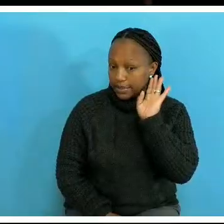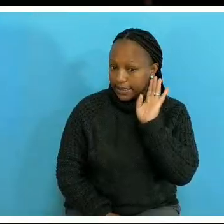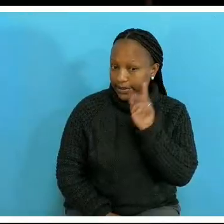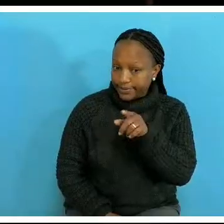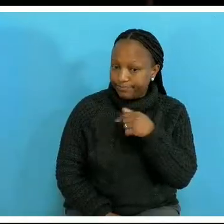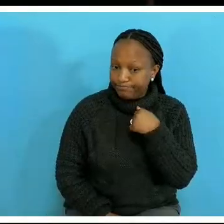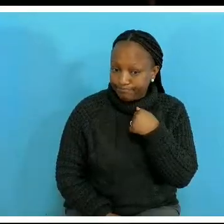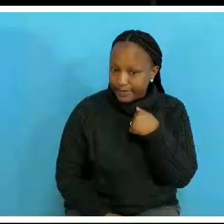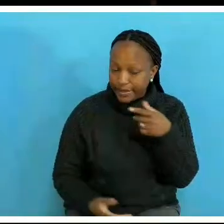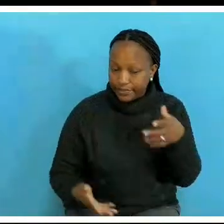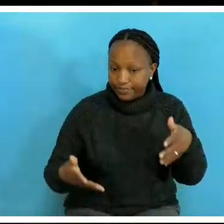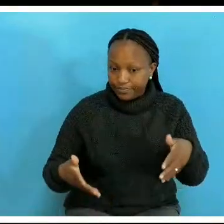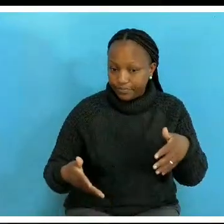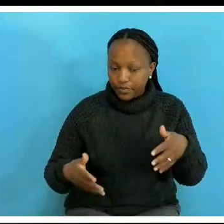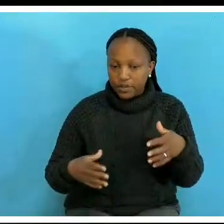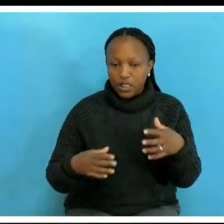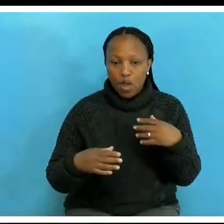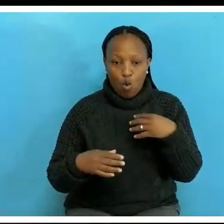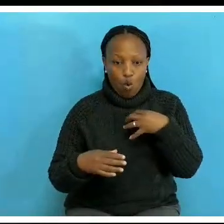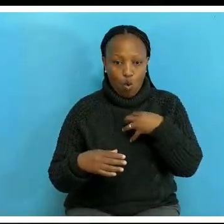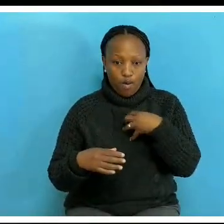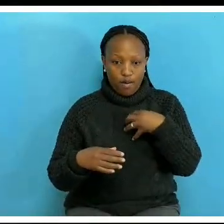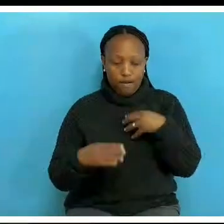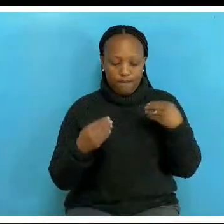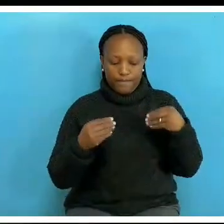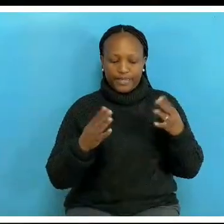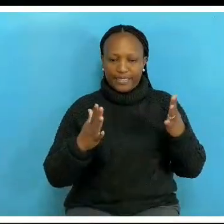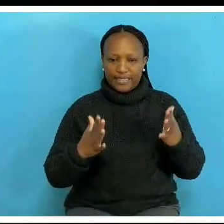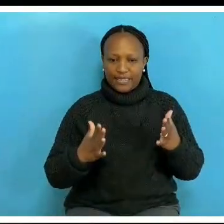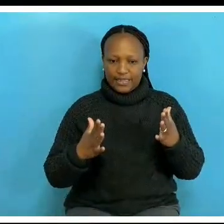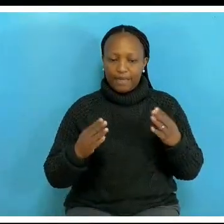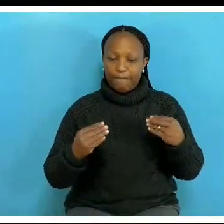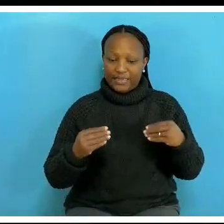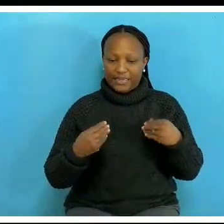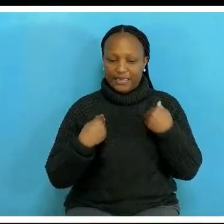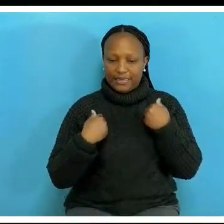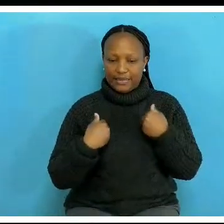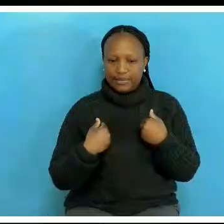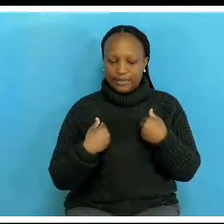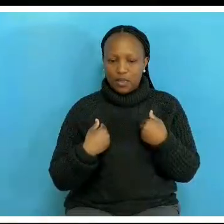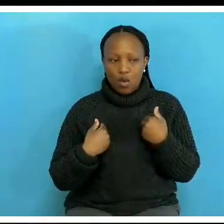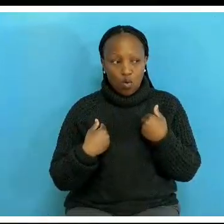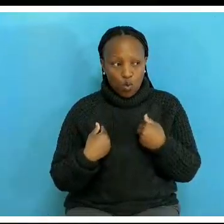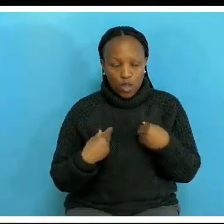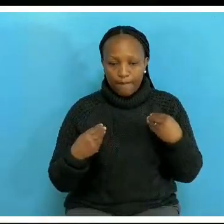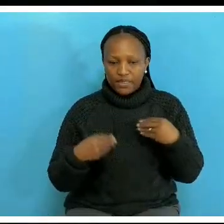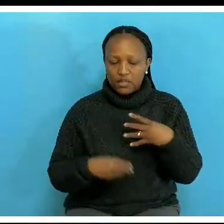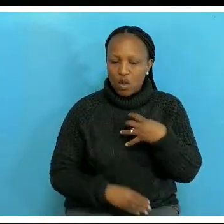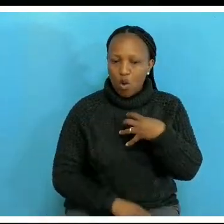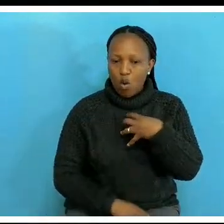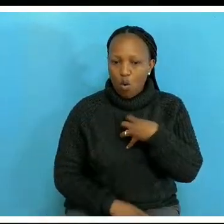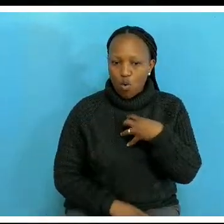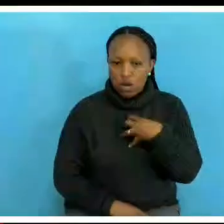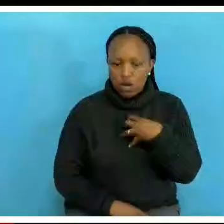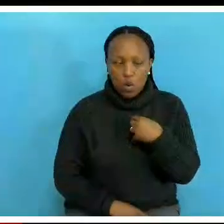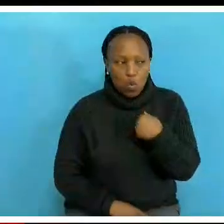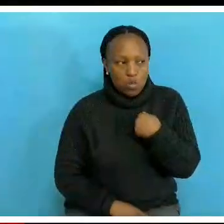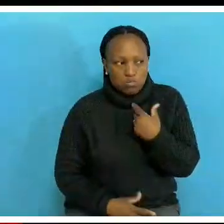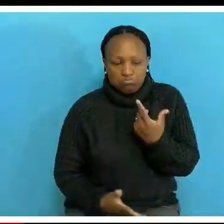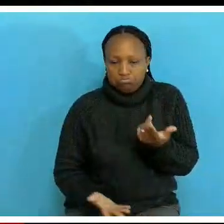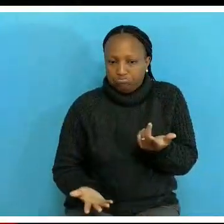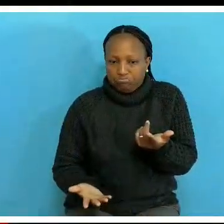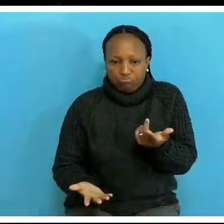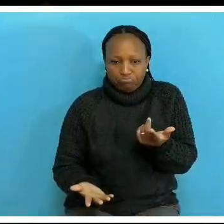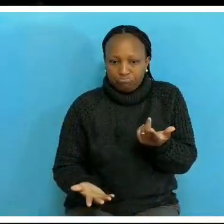I'm here as a business owner. We as business owners don't have a foot to stand on.